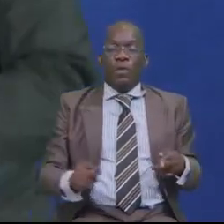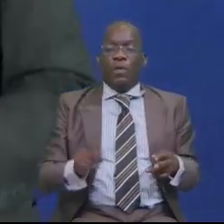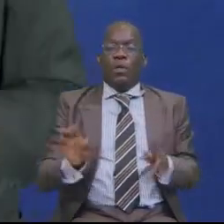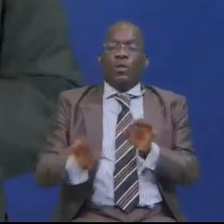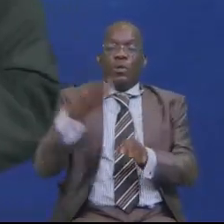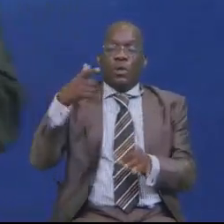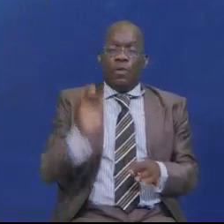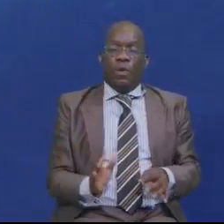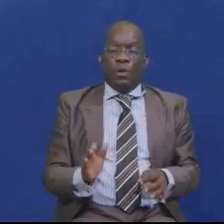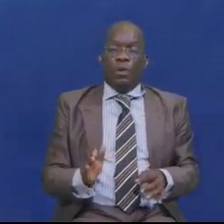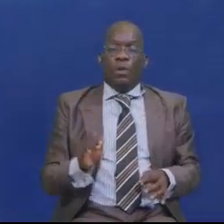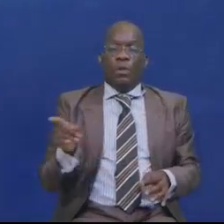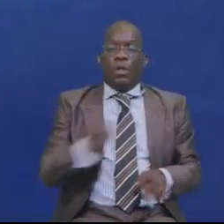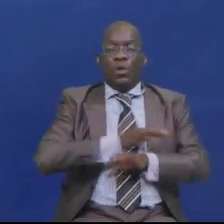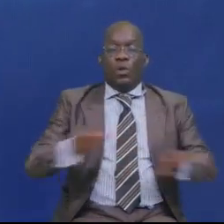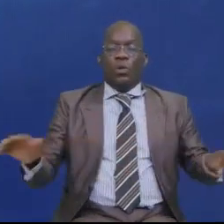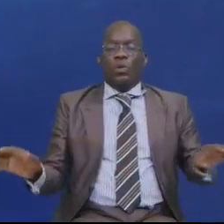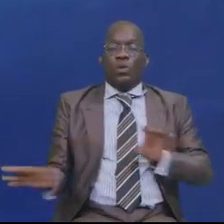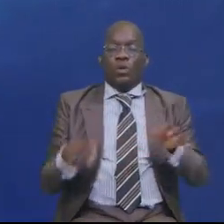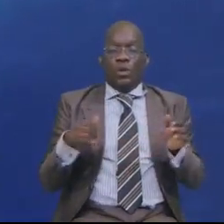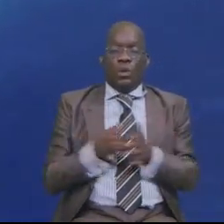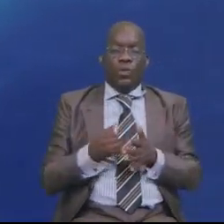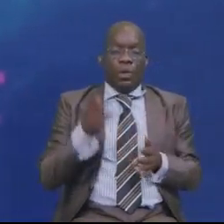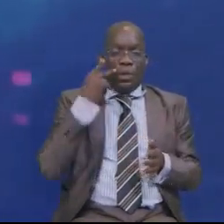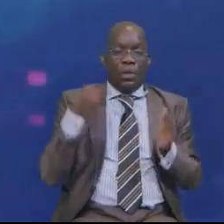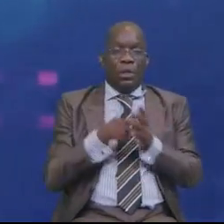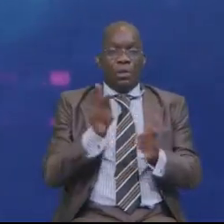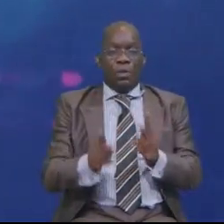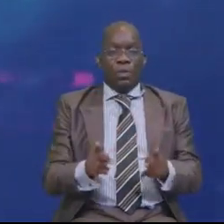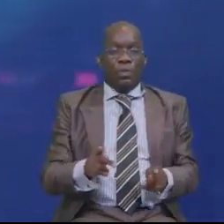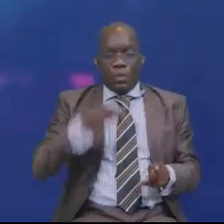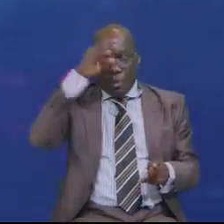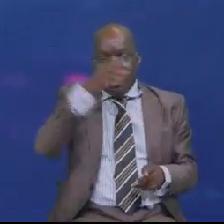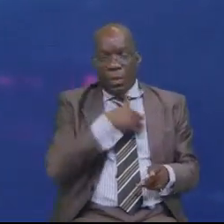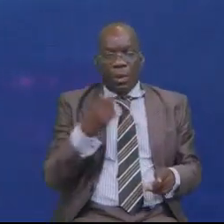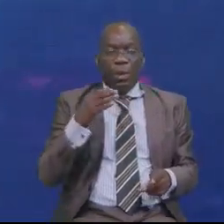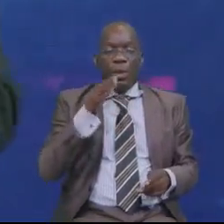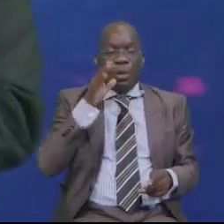they don't do. But look at these people, men and brethren, what shall we do? In